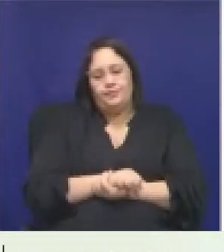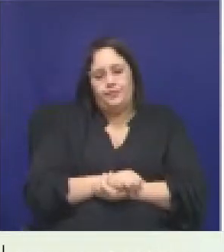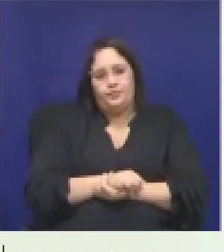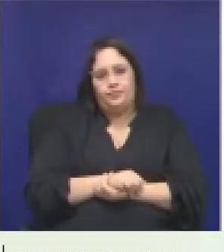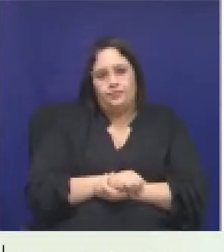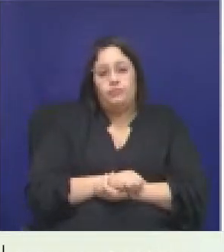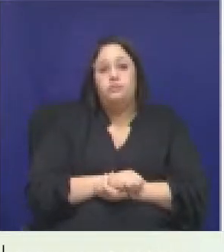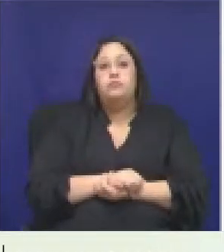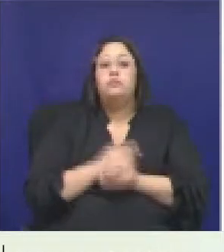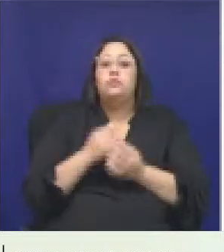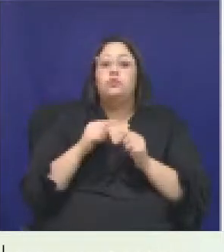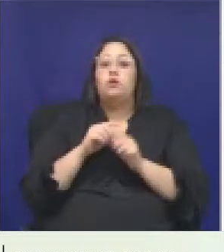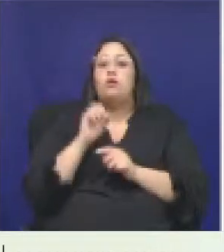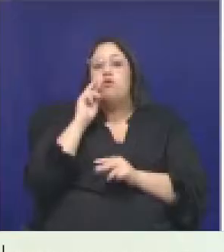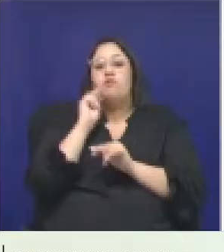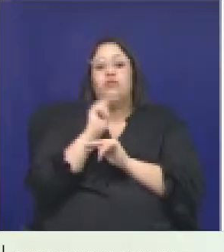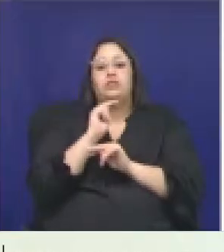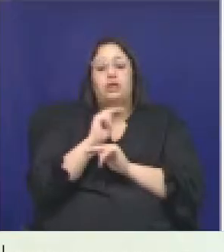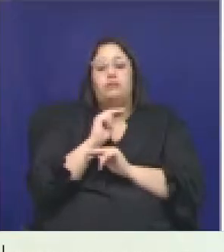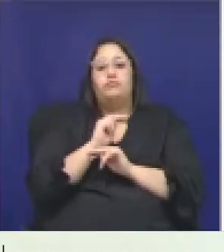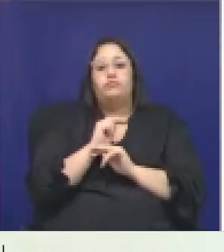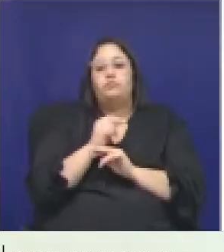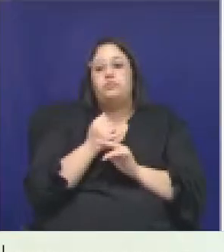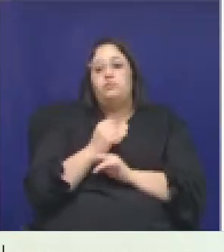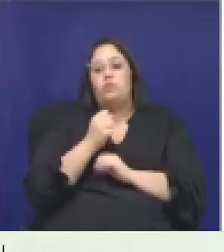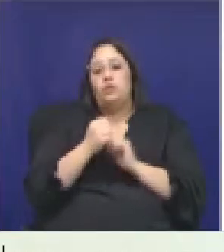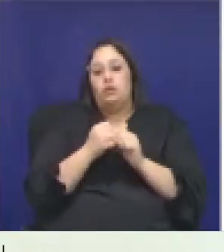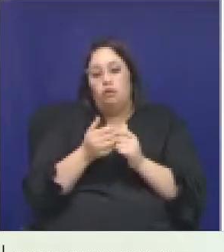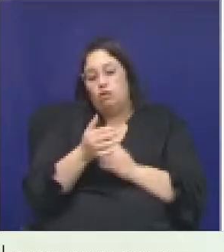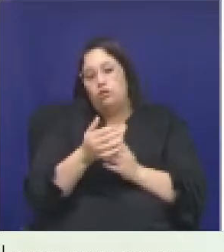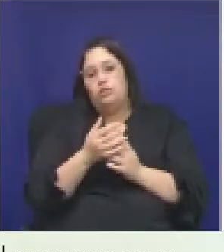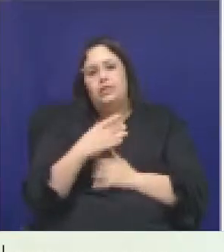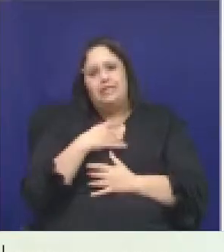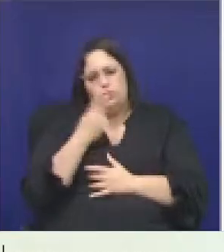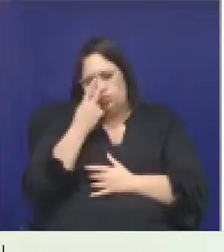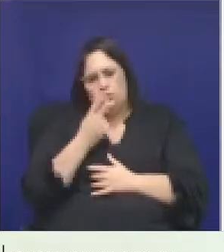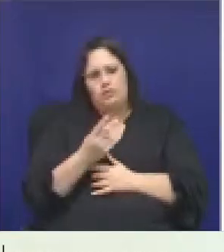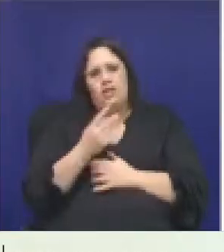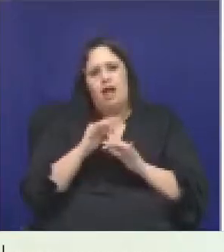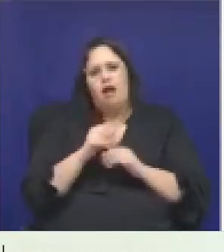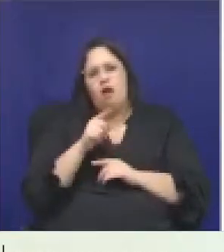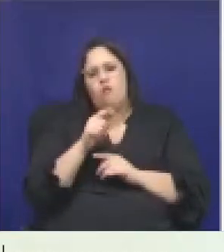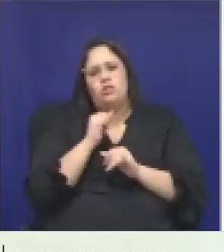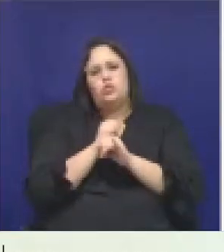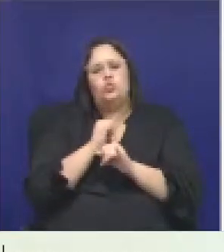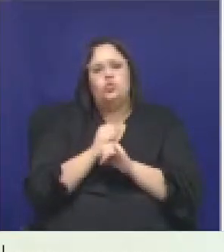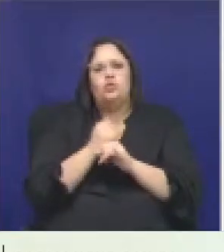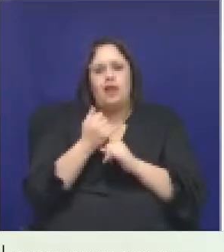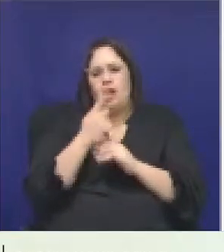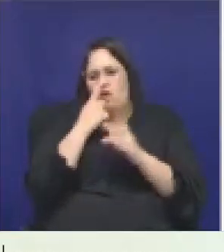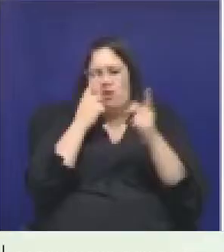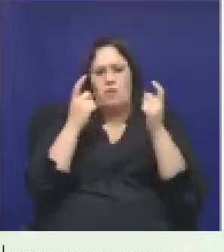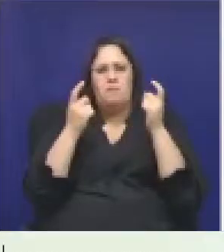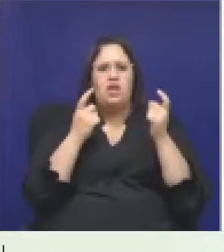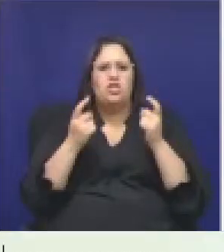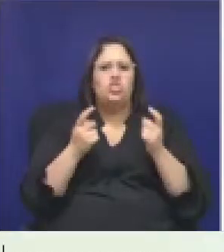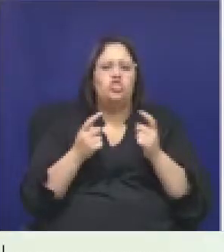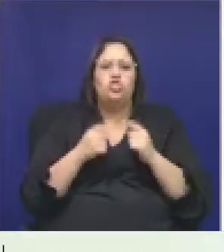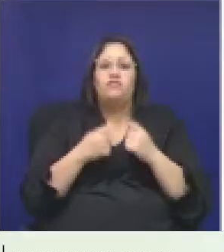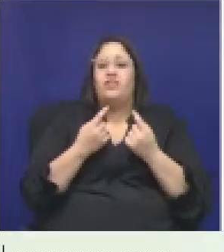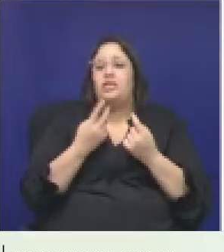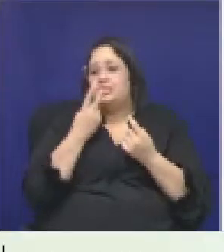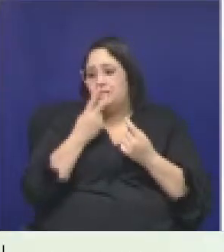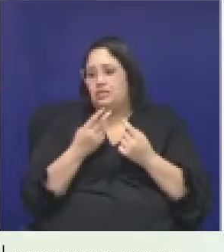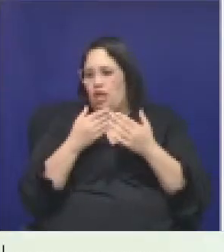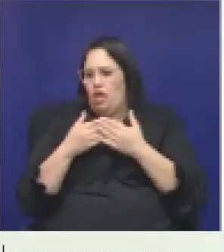During oversights undertaken in the earlier part of the year, as I said, it was interesting to see that how this institution is managing despite being